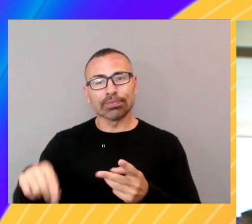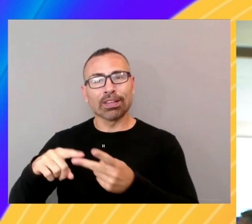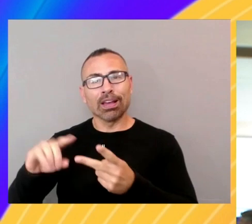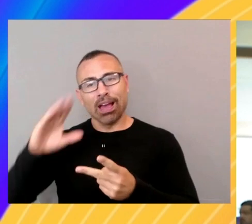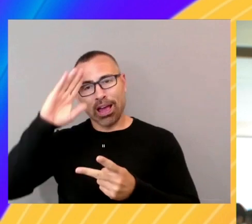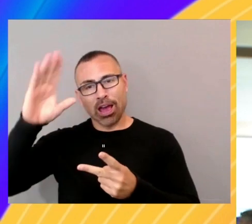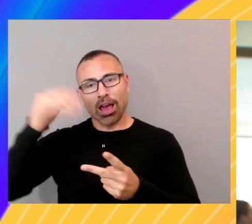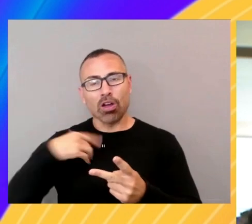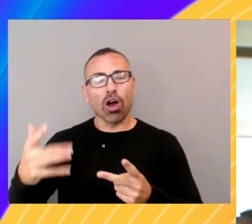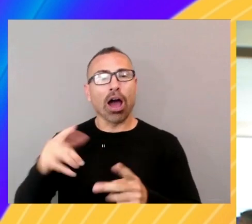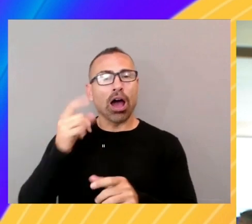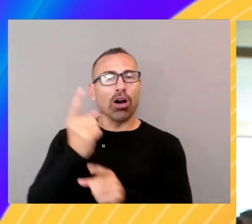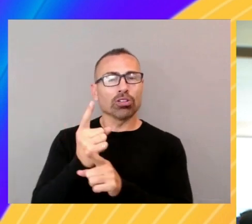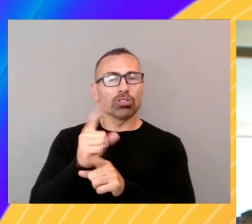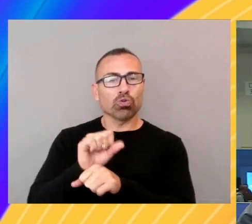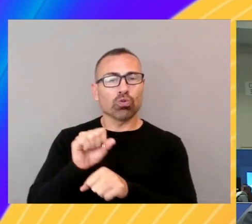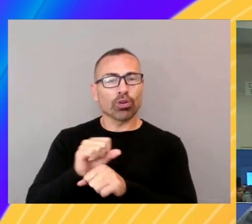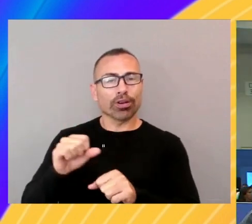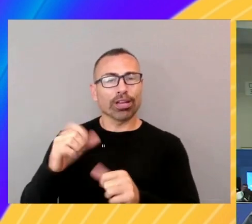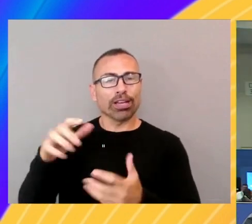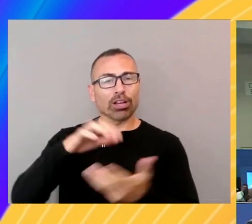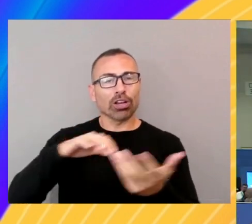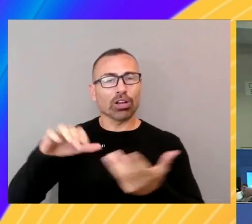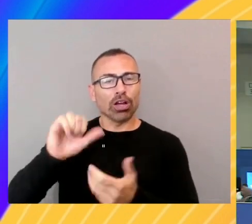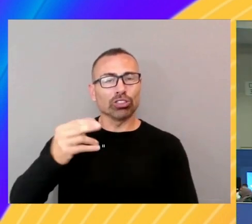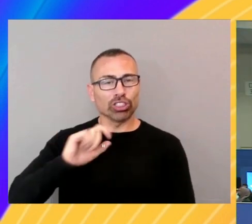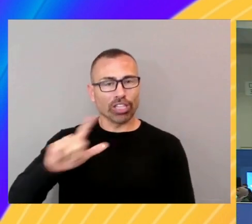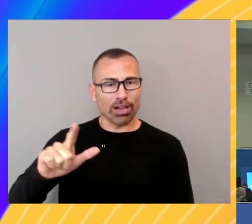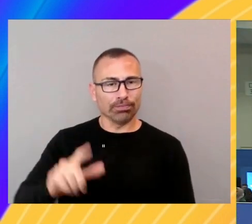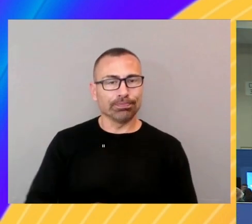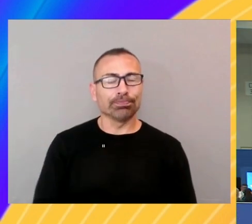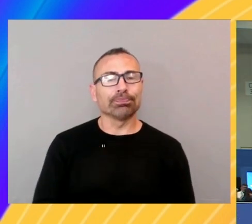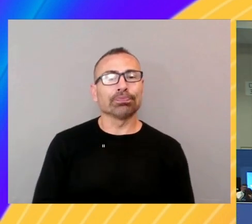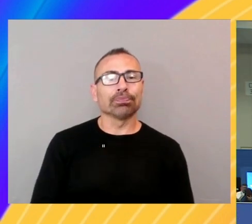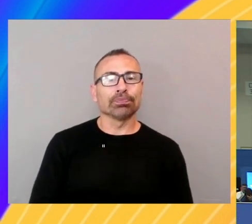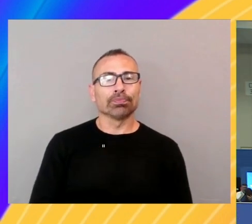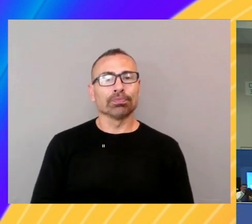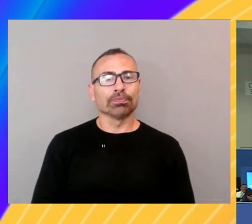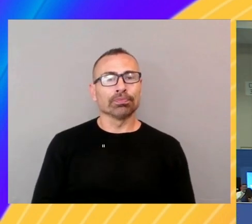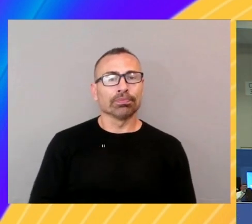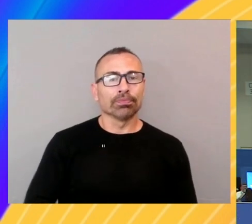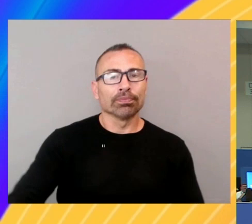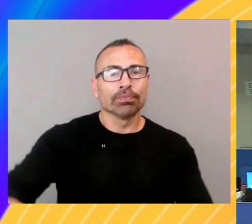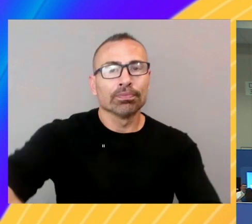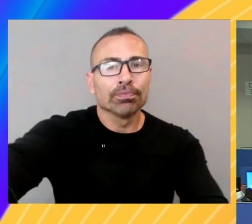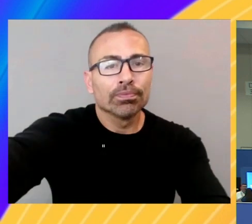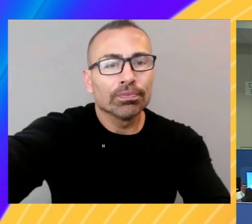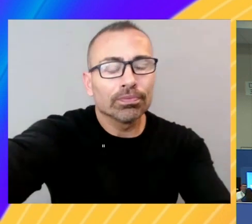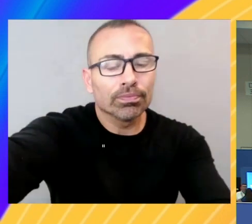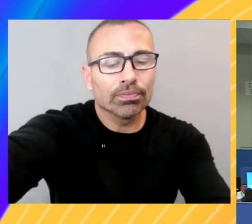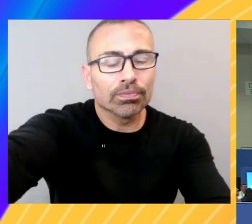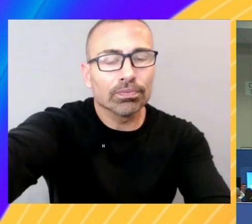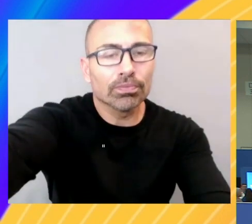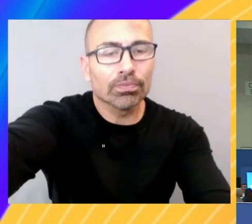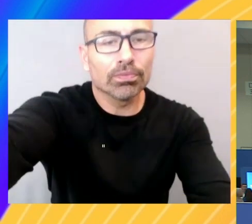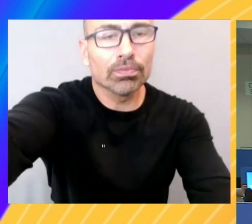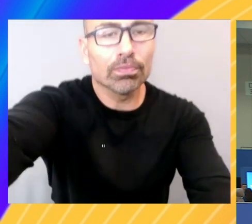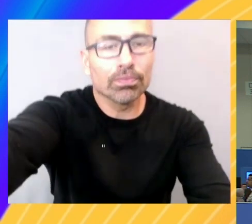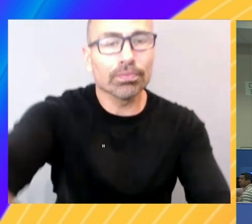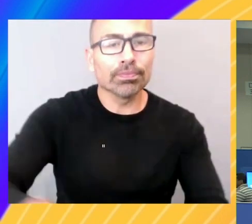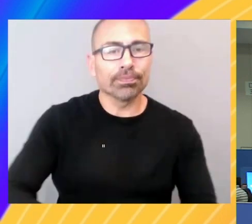as well. So yesterday, we had some sessions where we talked about data lakes,